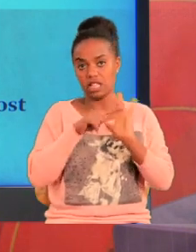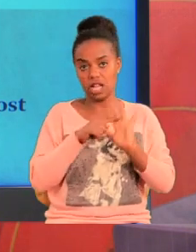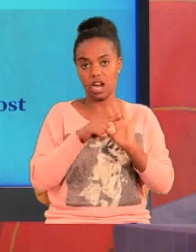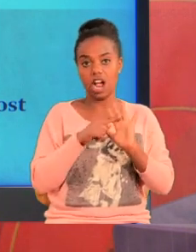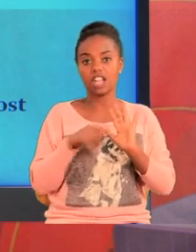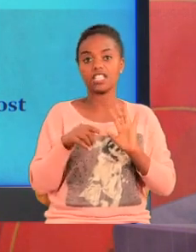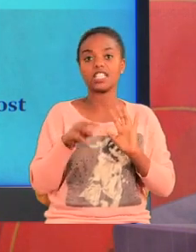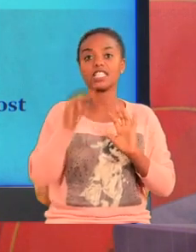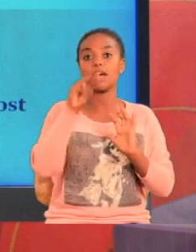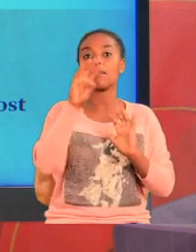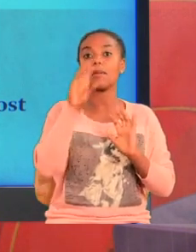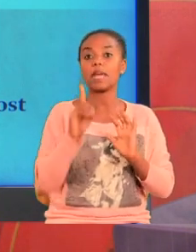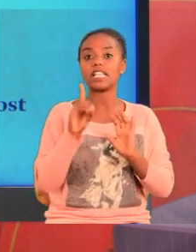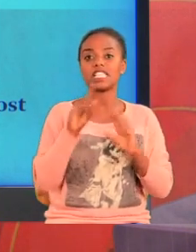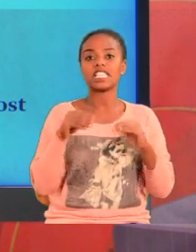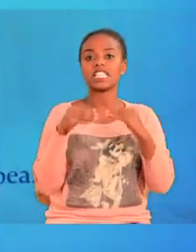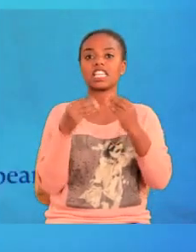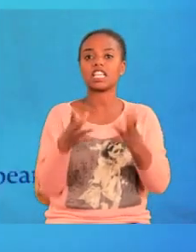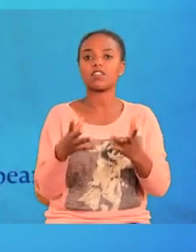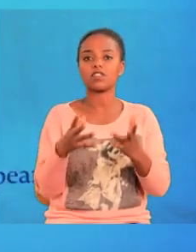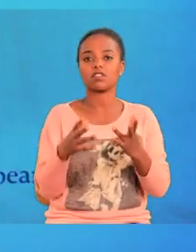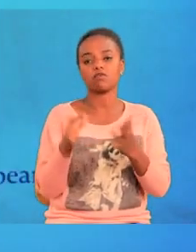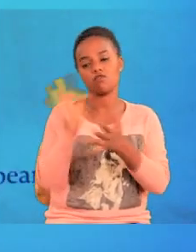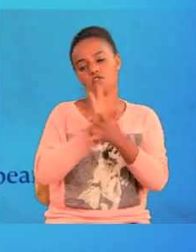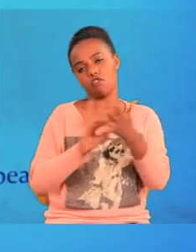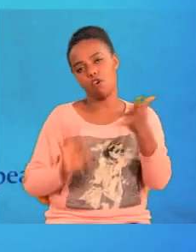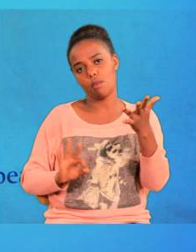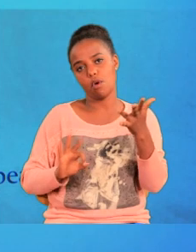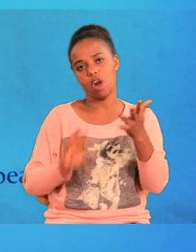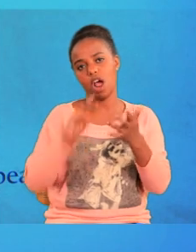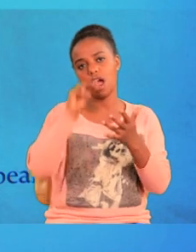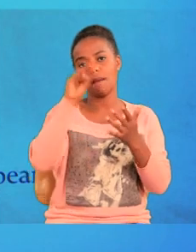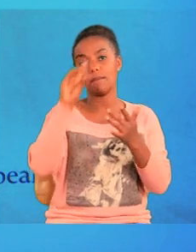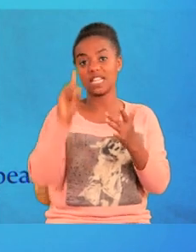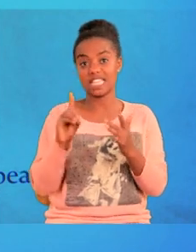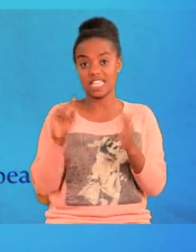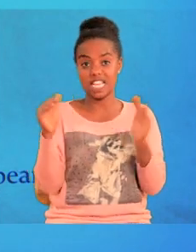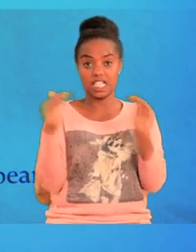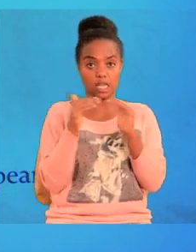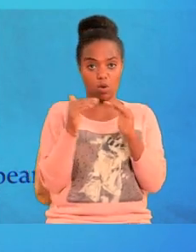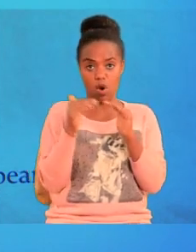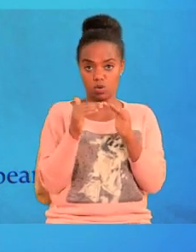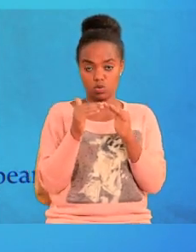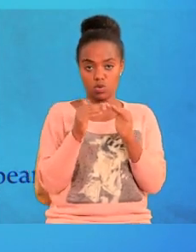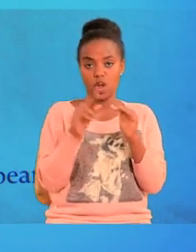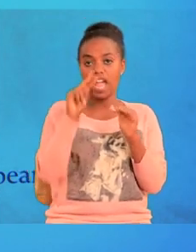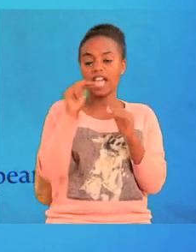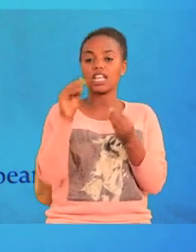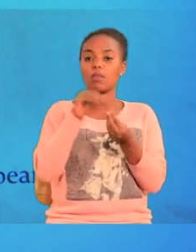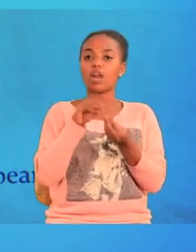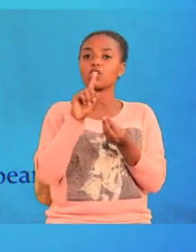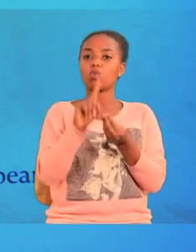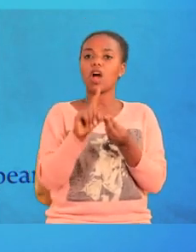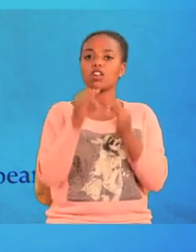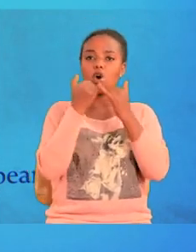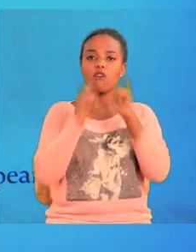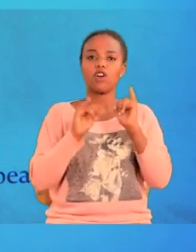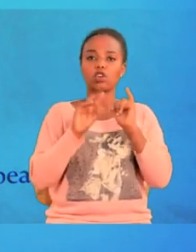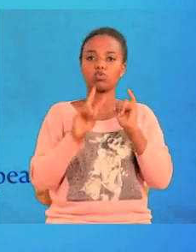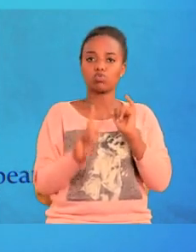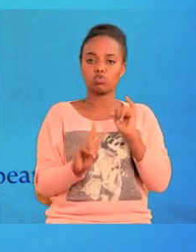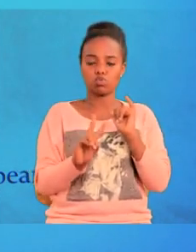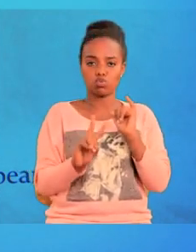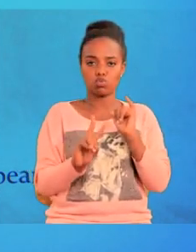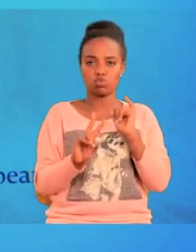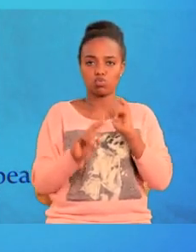is given by this formula. The median will be, it is n plus 1 over 2's